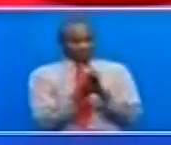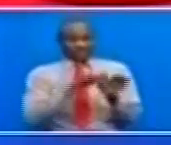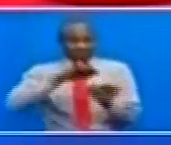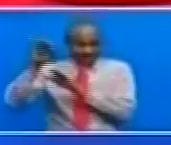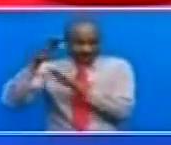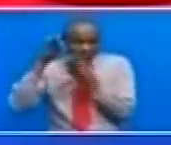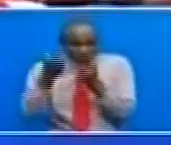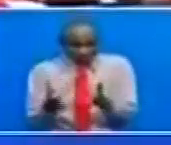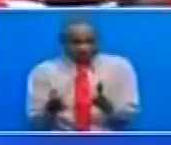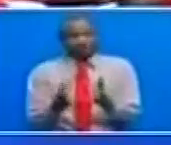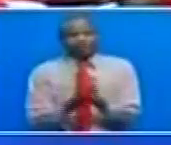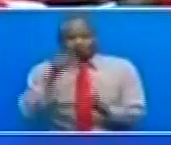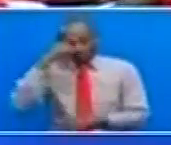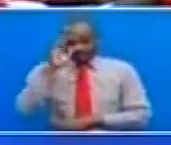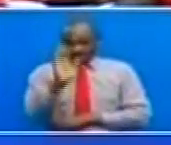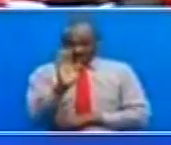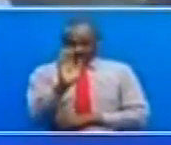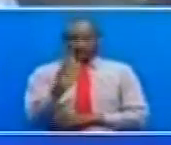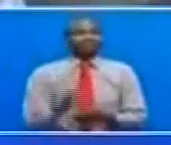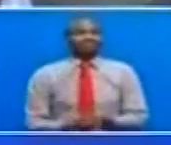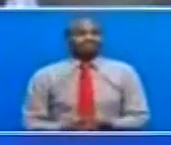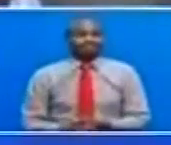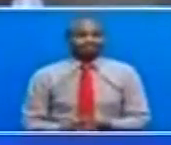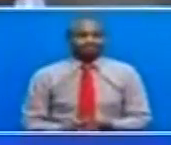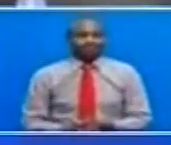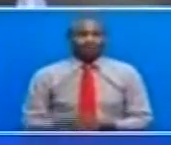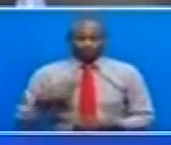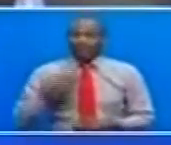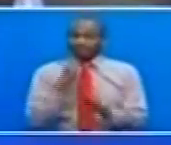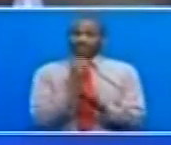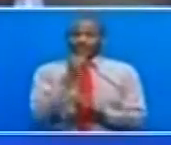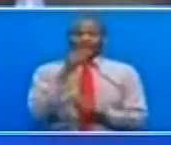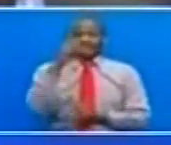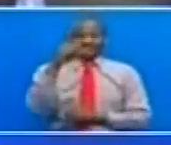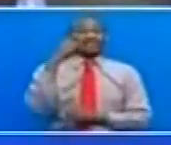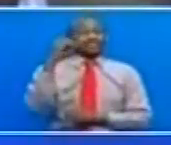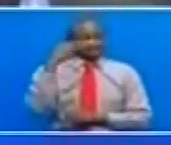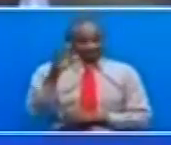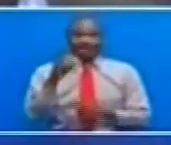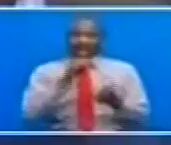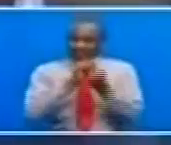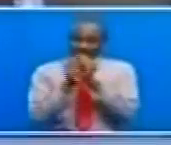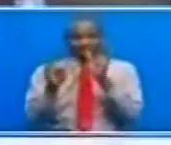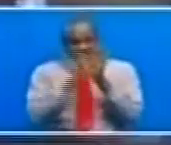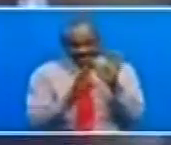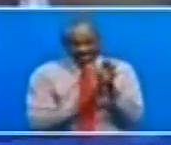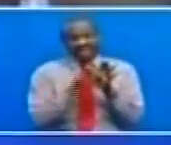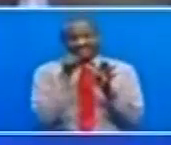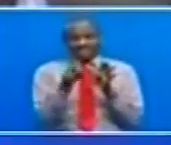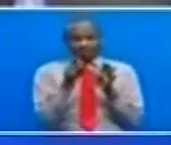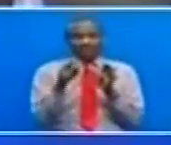on compliance with the policies and directions. We will ensure that the KDF Amendment Bill speaks